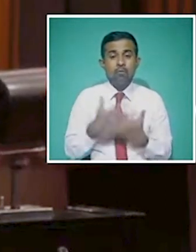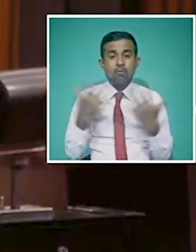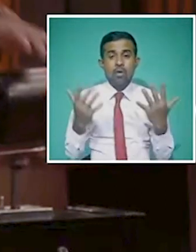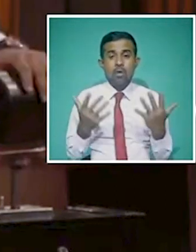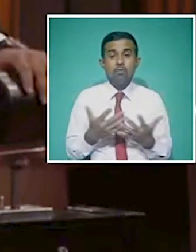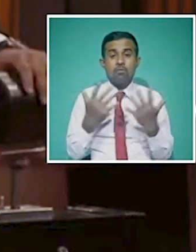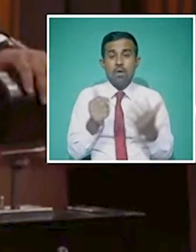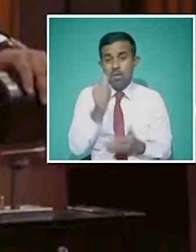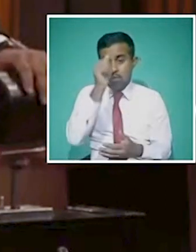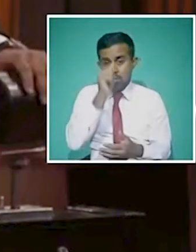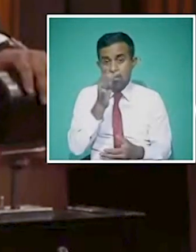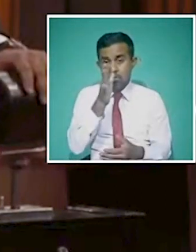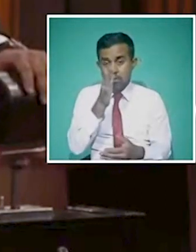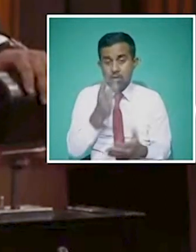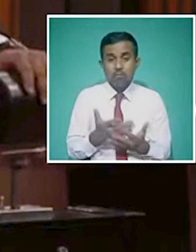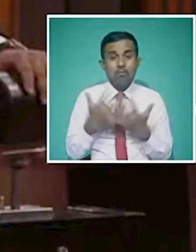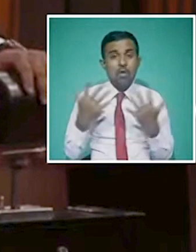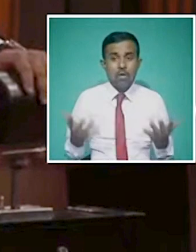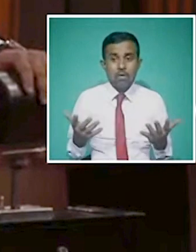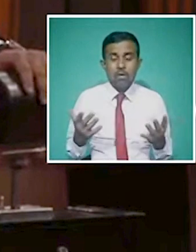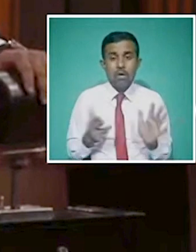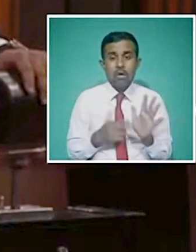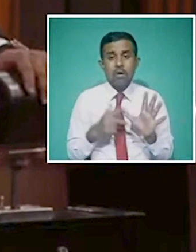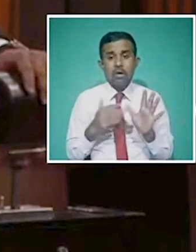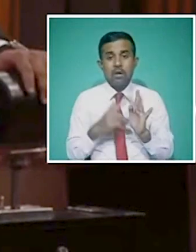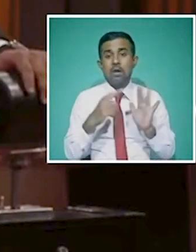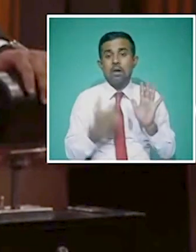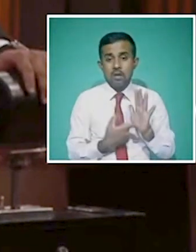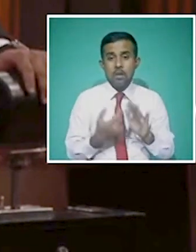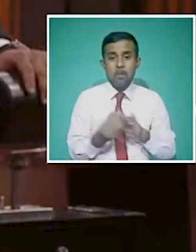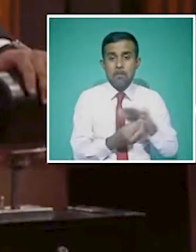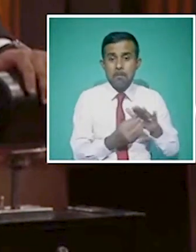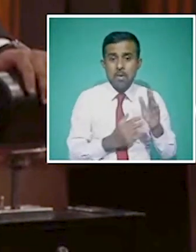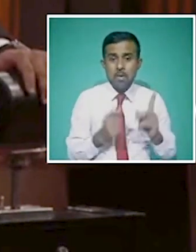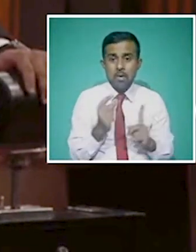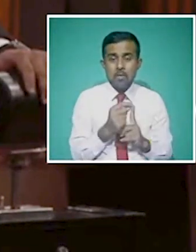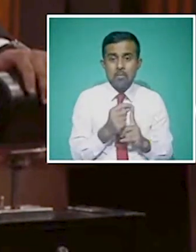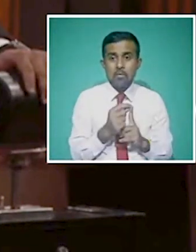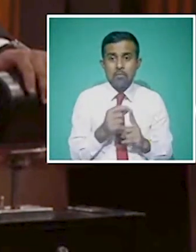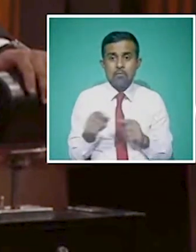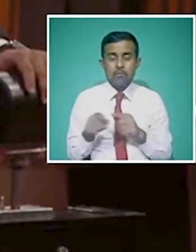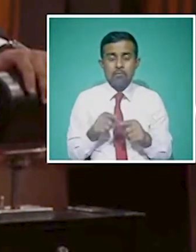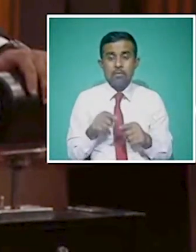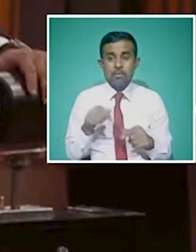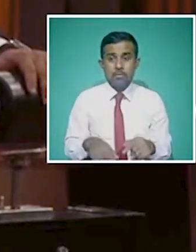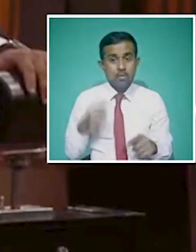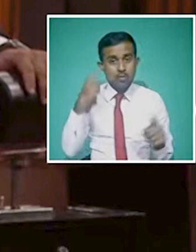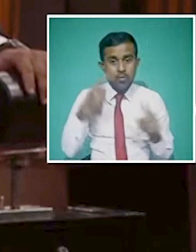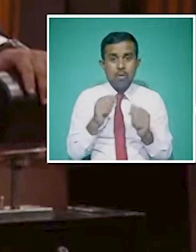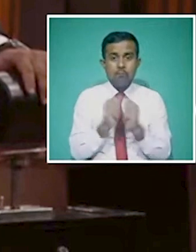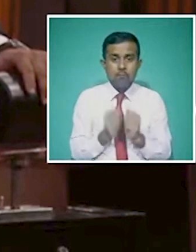Ahmed to take action with the Environment Ministry, I would expect you to take action with the Land Ministry as well. Because the Land Ministry is one of the most